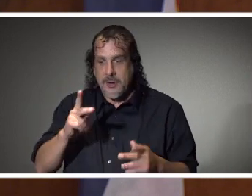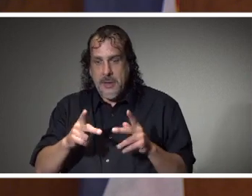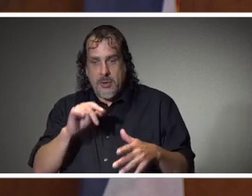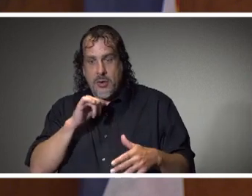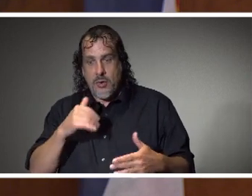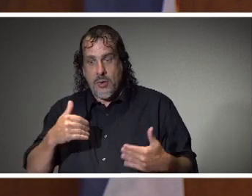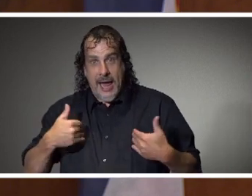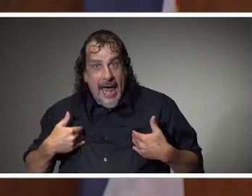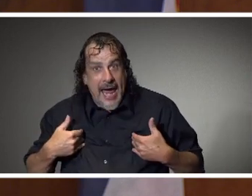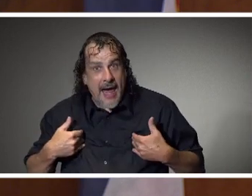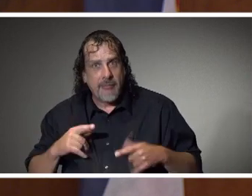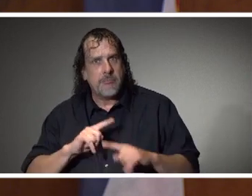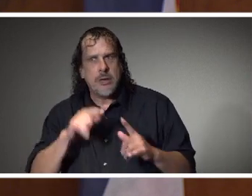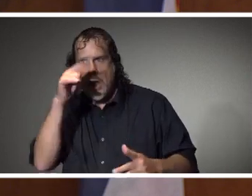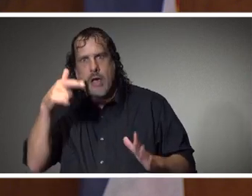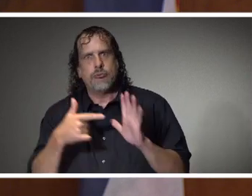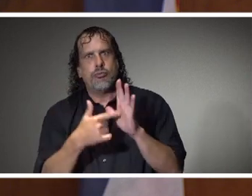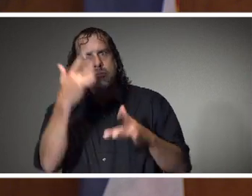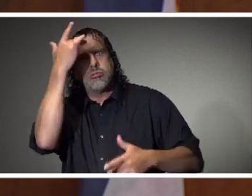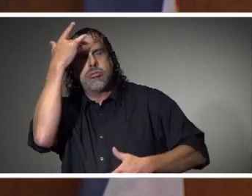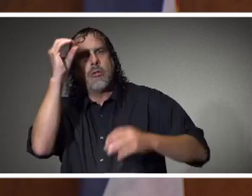people with various